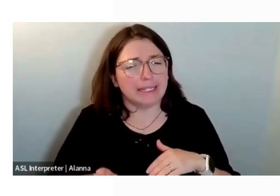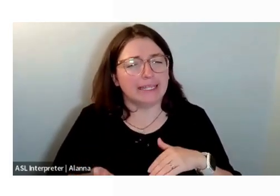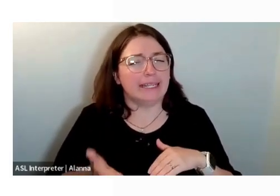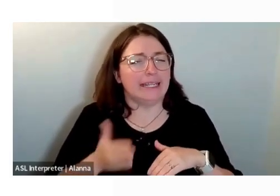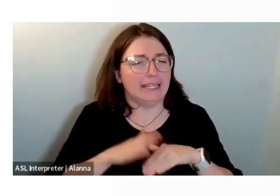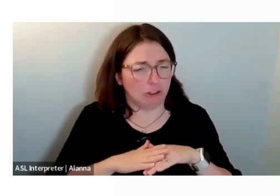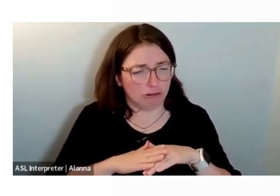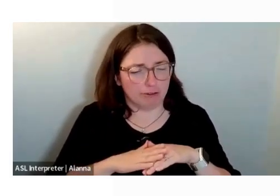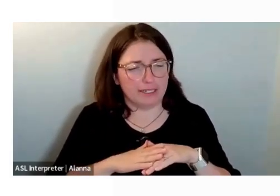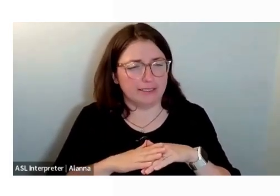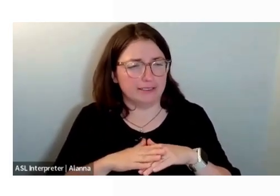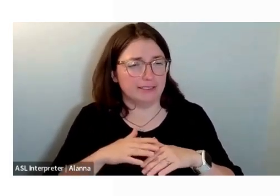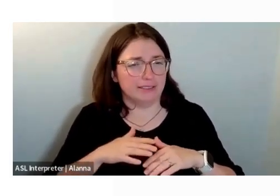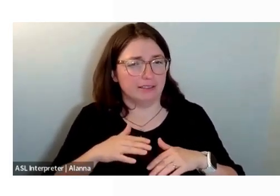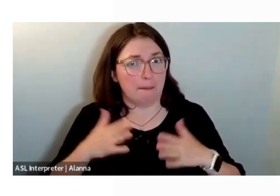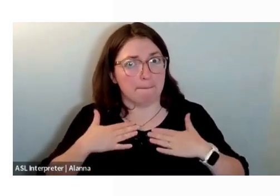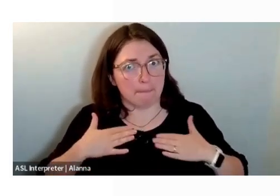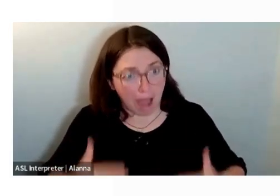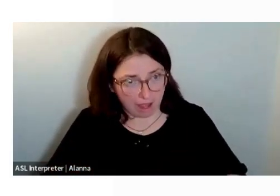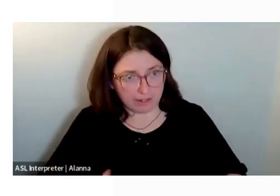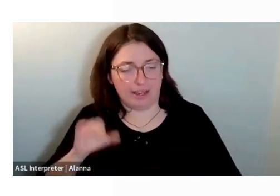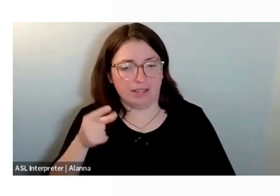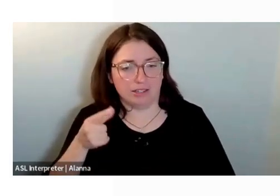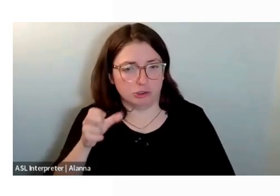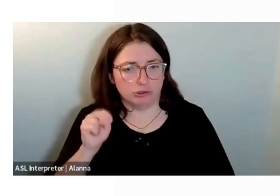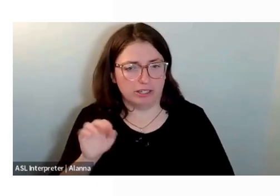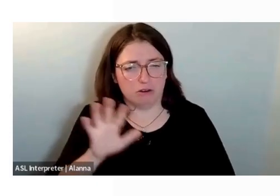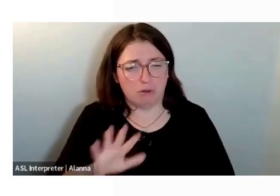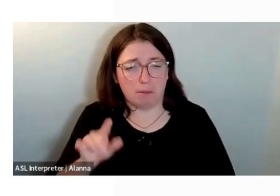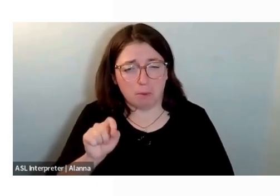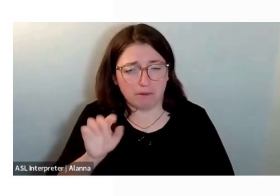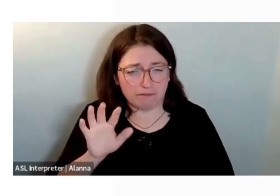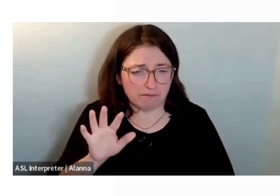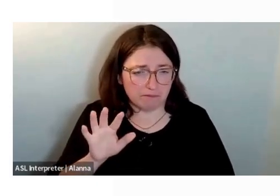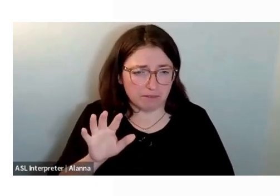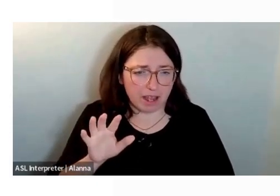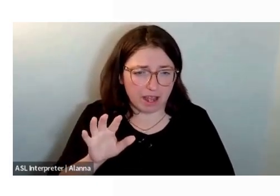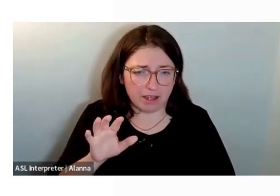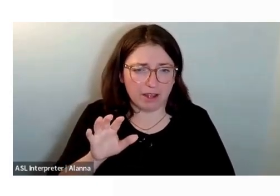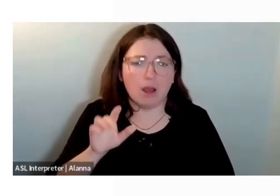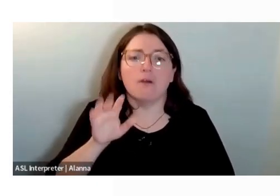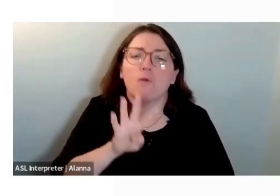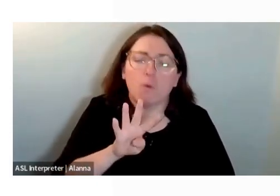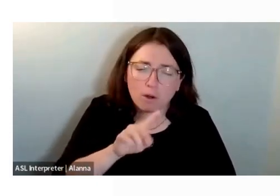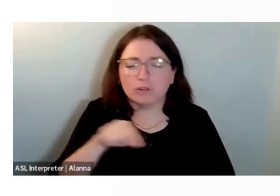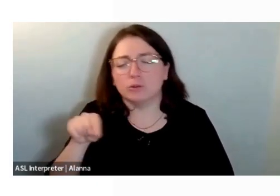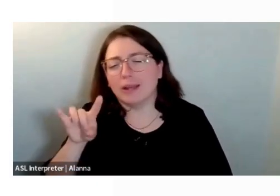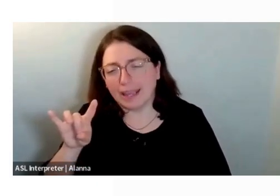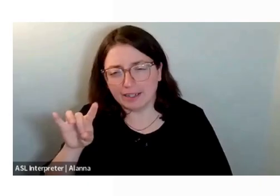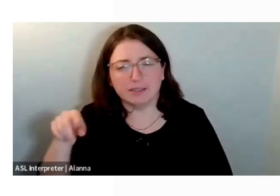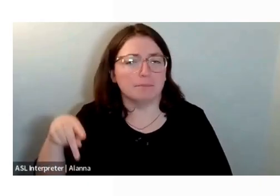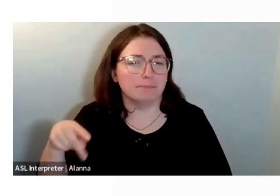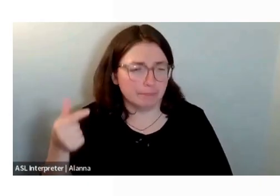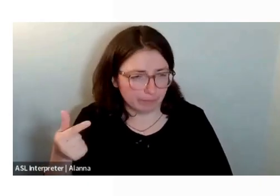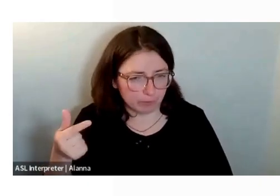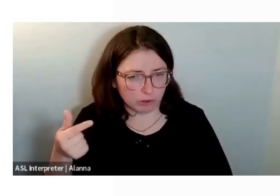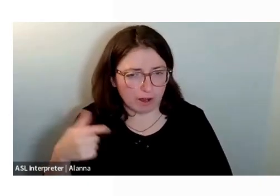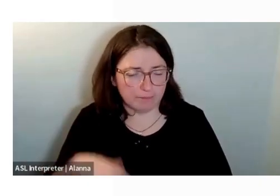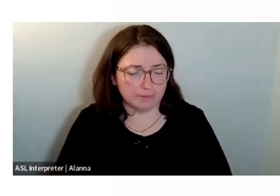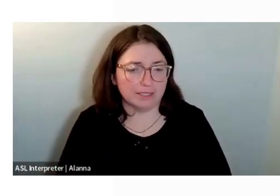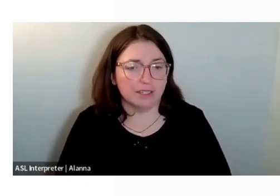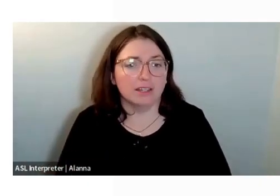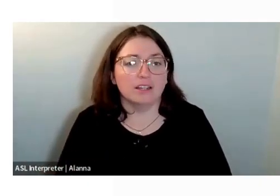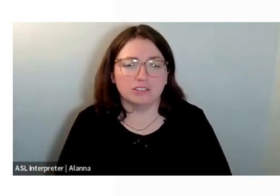picograms. So when estrogen is suppressed post-menopause, this